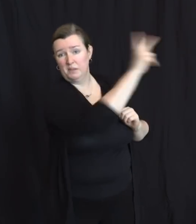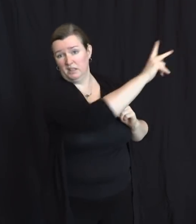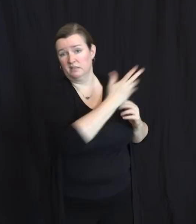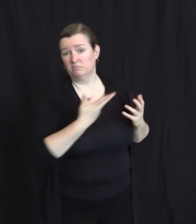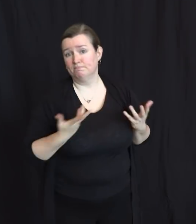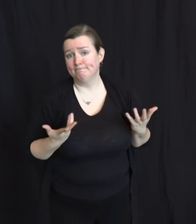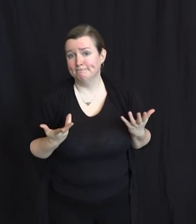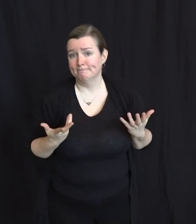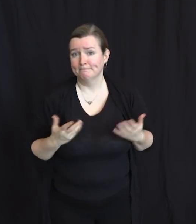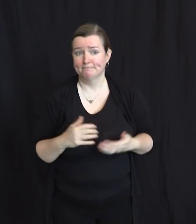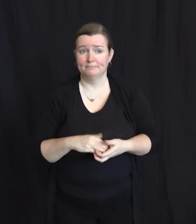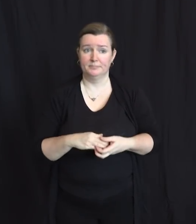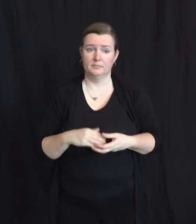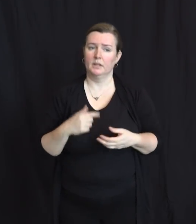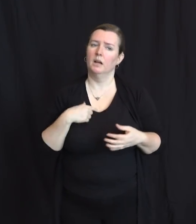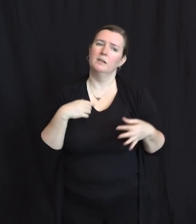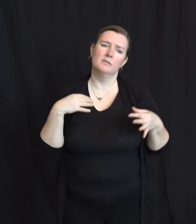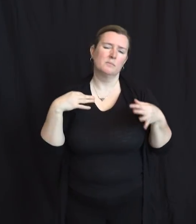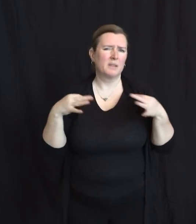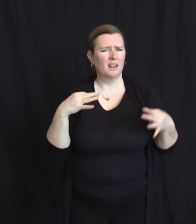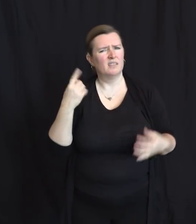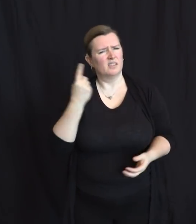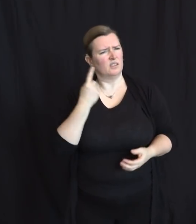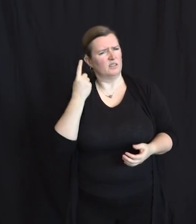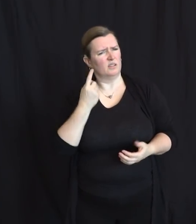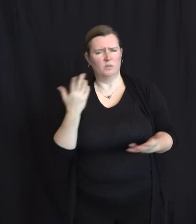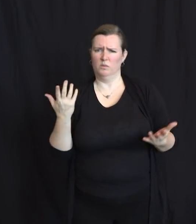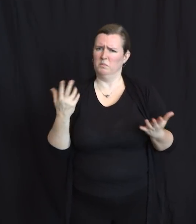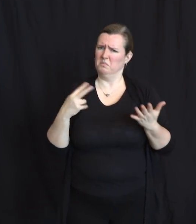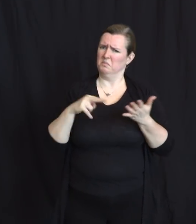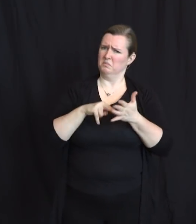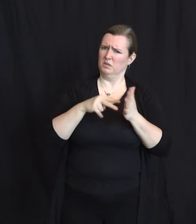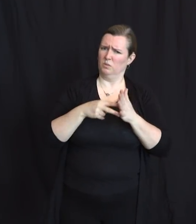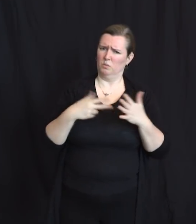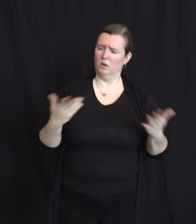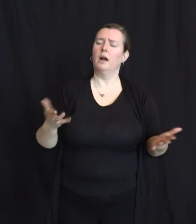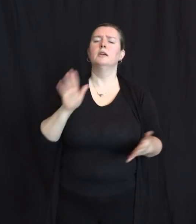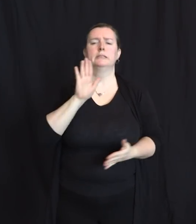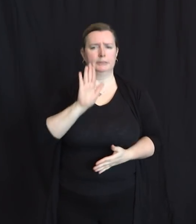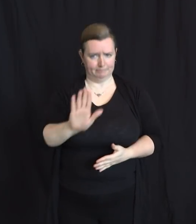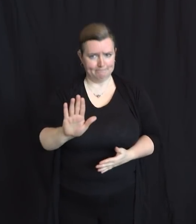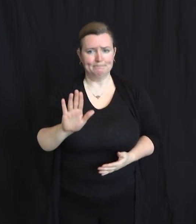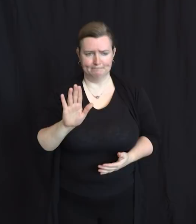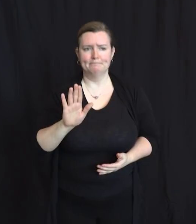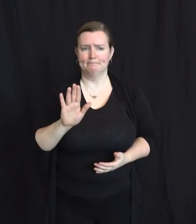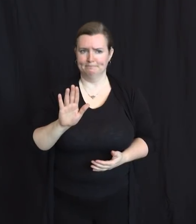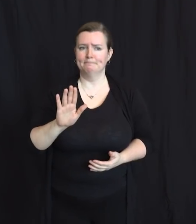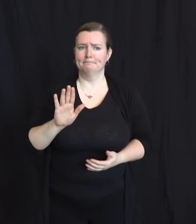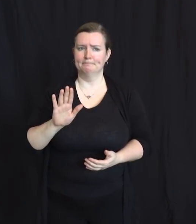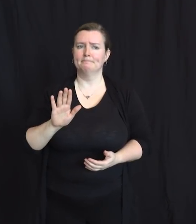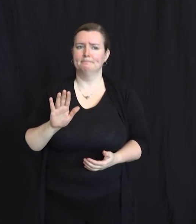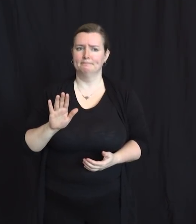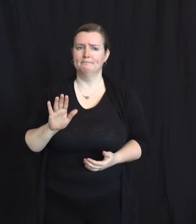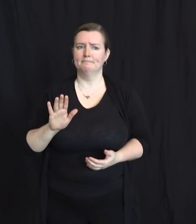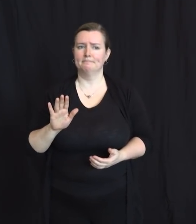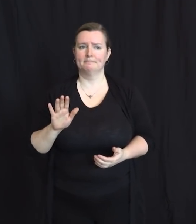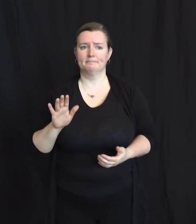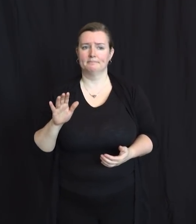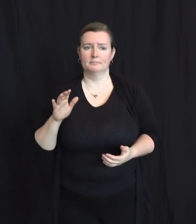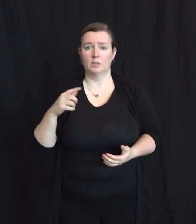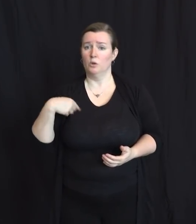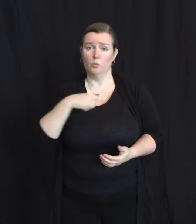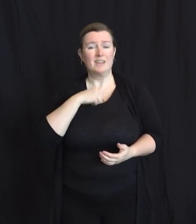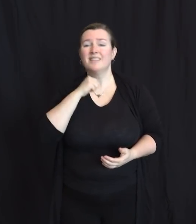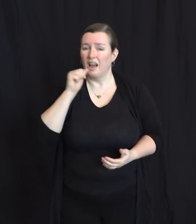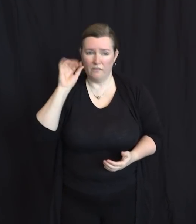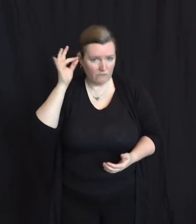me explain, in case you're wondering, what this means. Unlike the federal government, we can't print money, by